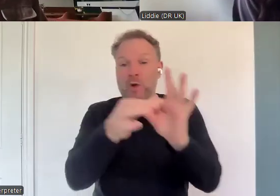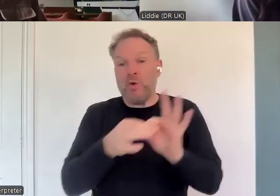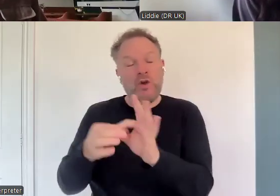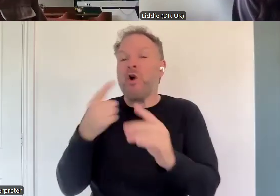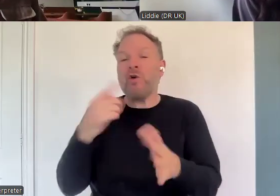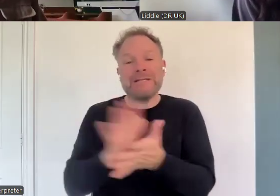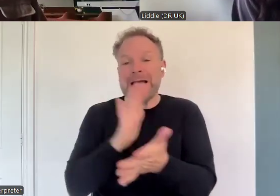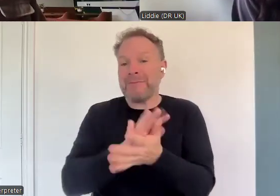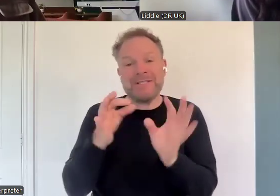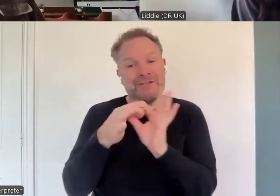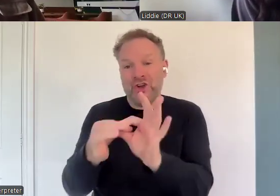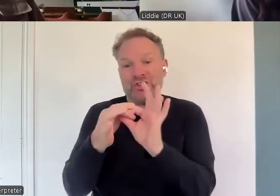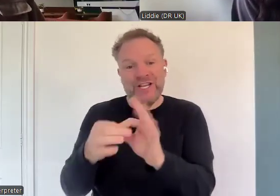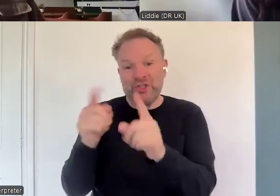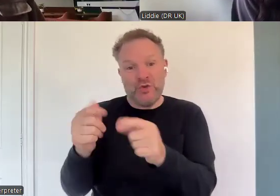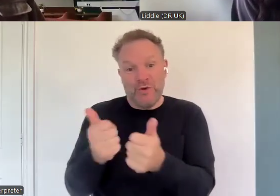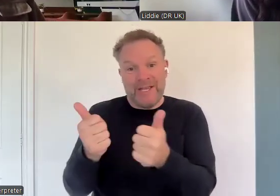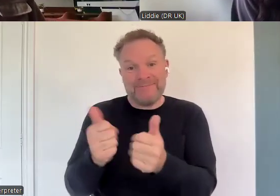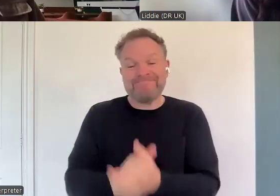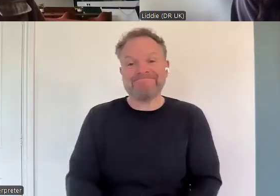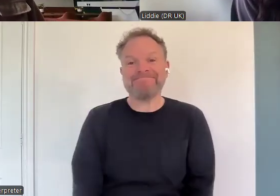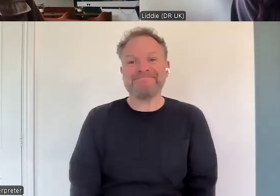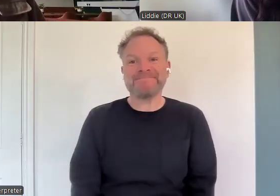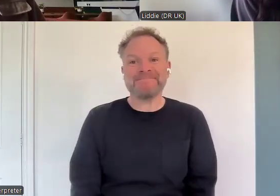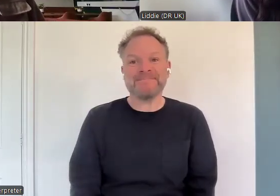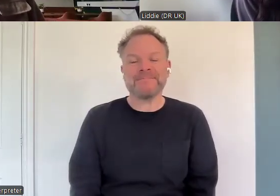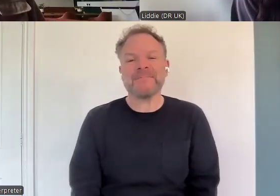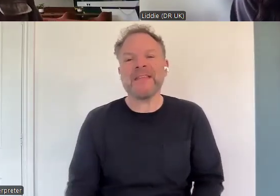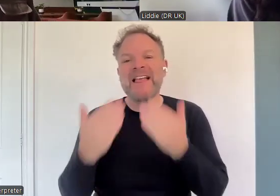in co-production. So you Okay, can great. find me there too. Thank you, Mike. Brilliant. Yeah.